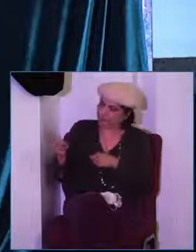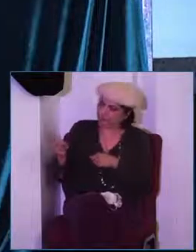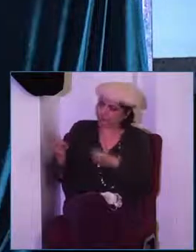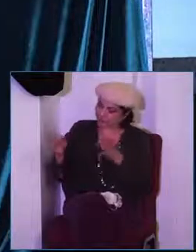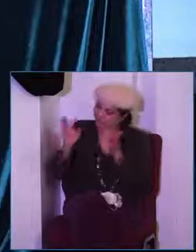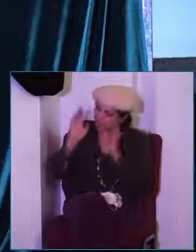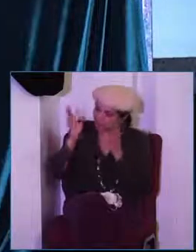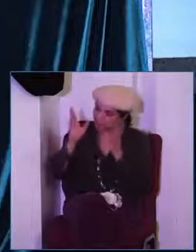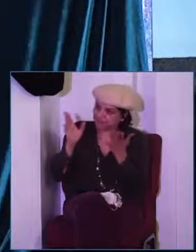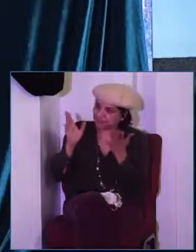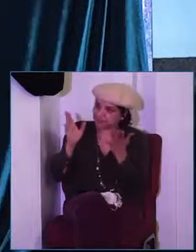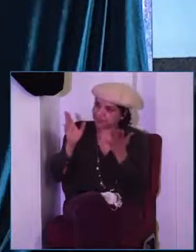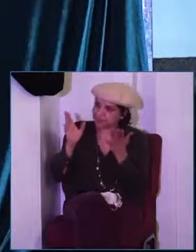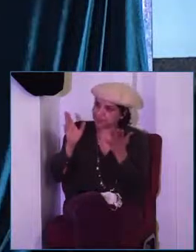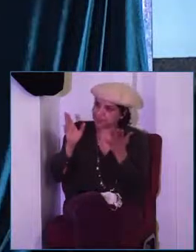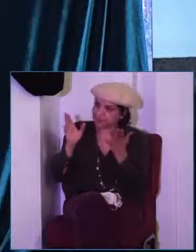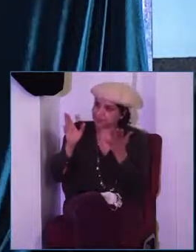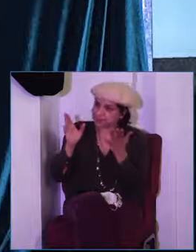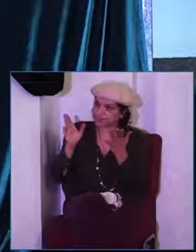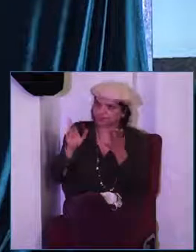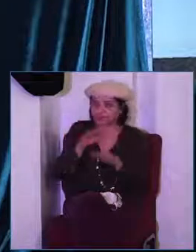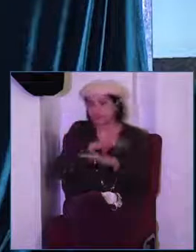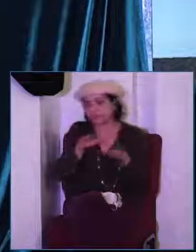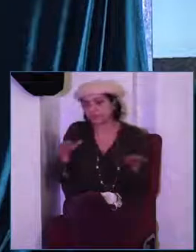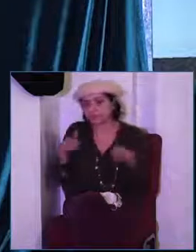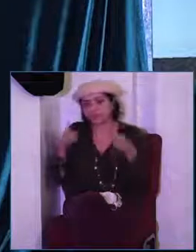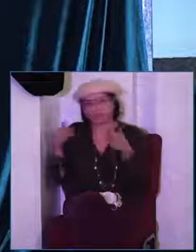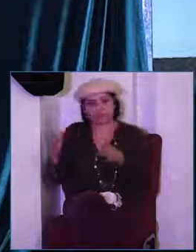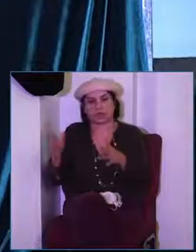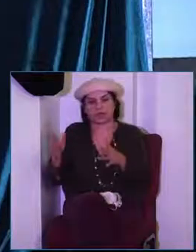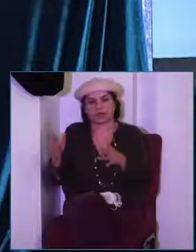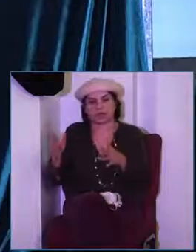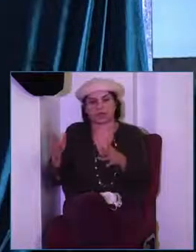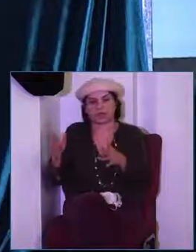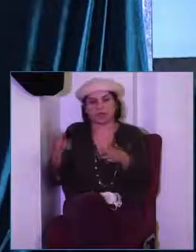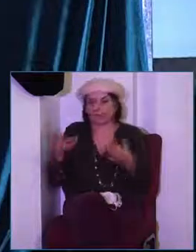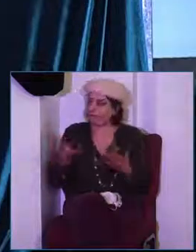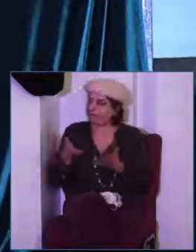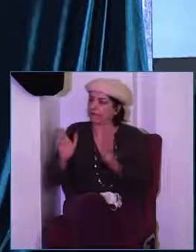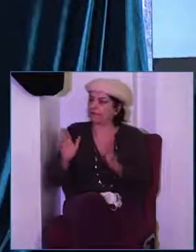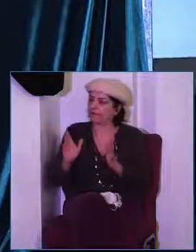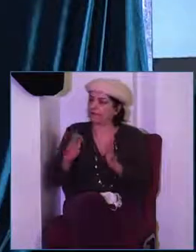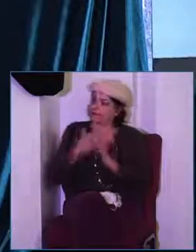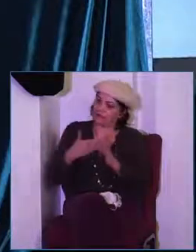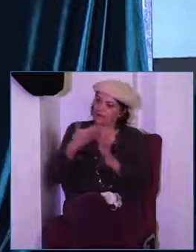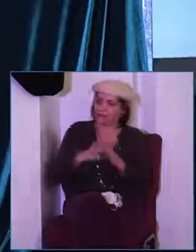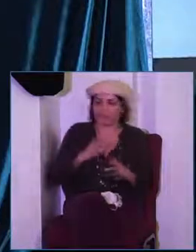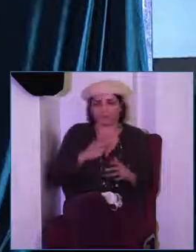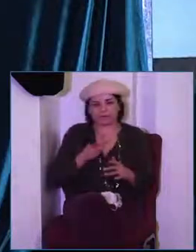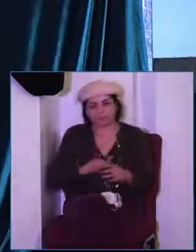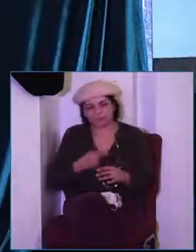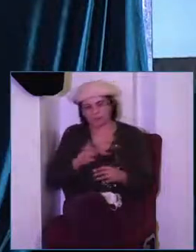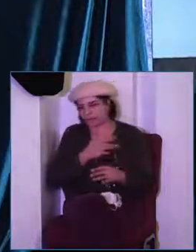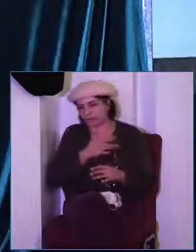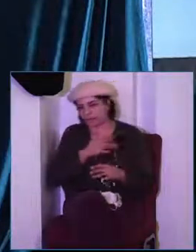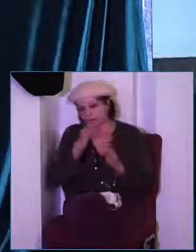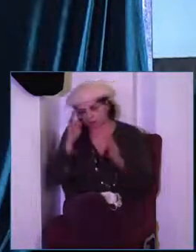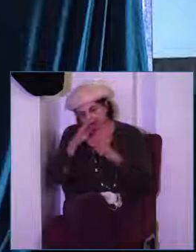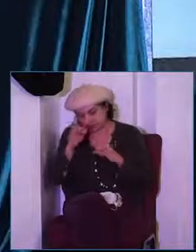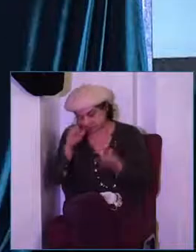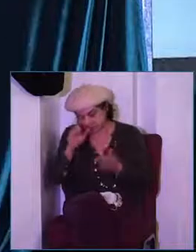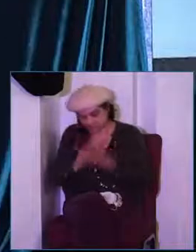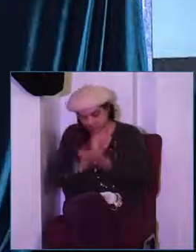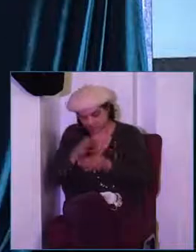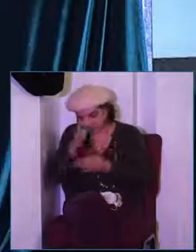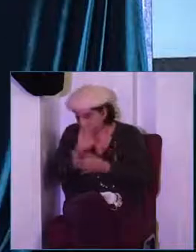pay attention to what I'm about to tell you. Don't let this bother you. Don't let this upset you. Don't let your heart be troubled. You believe in God,